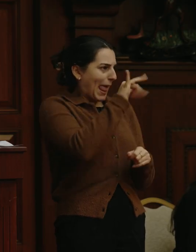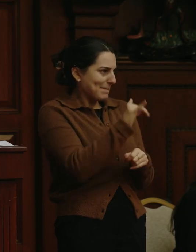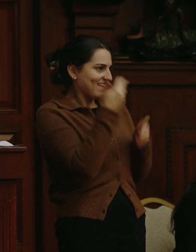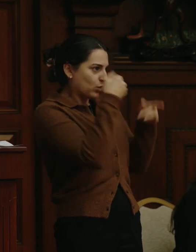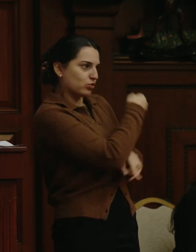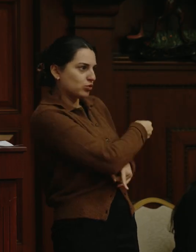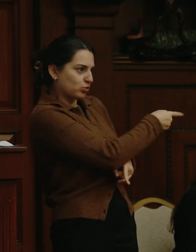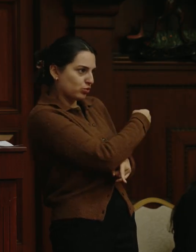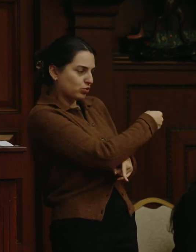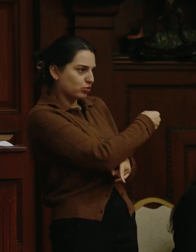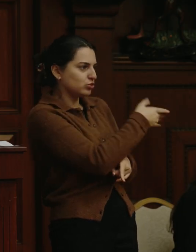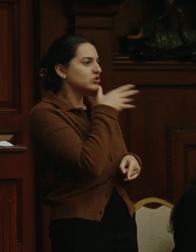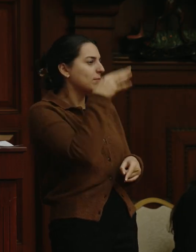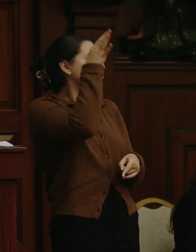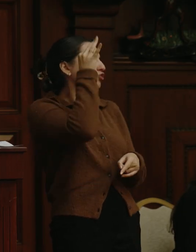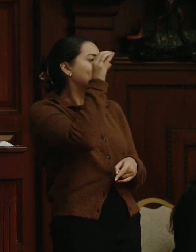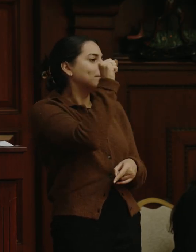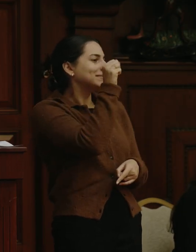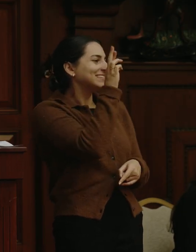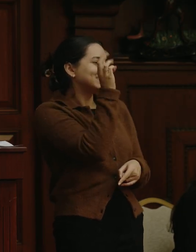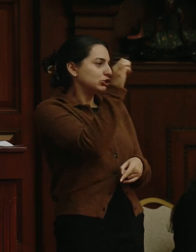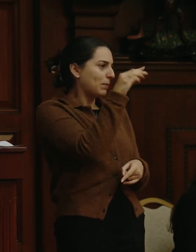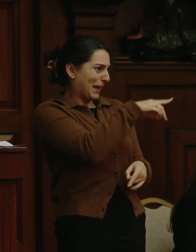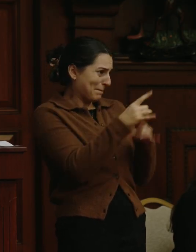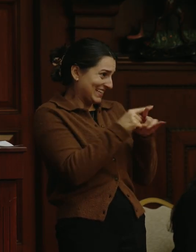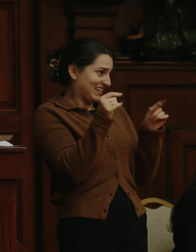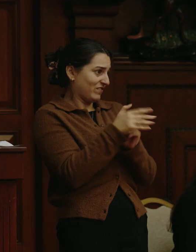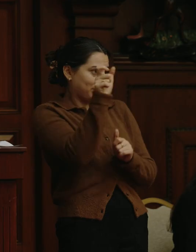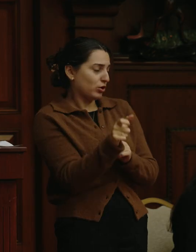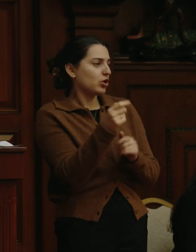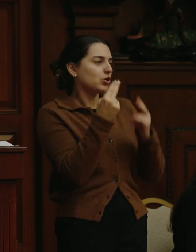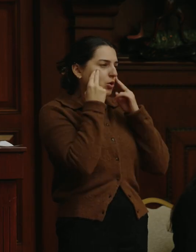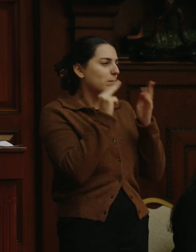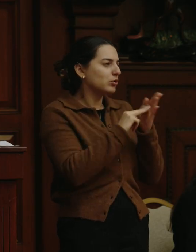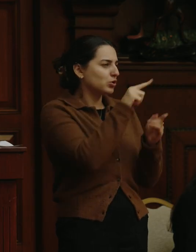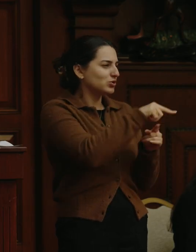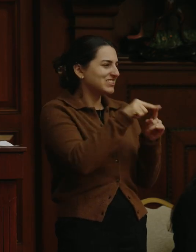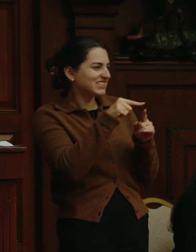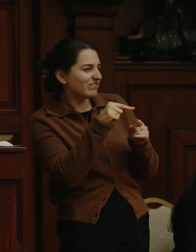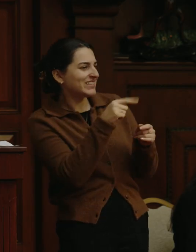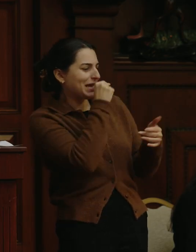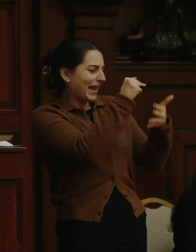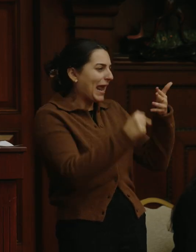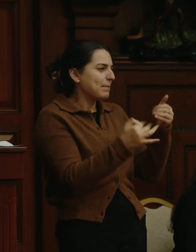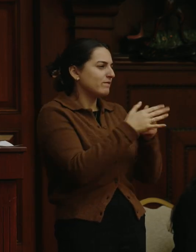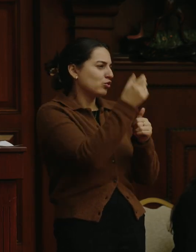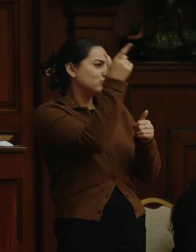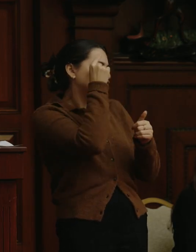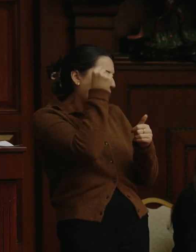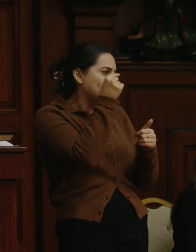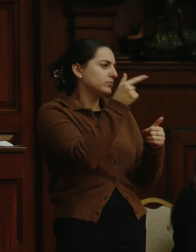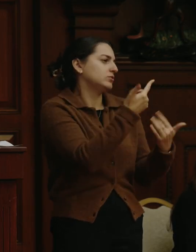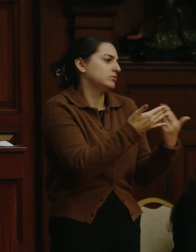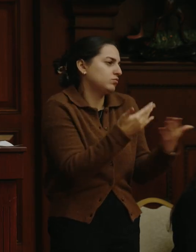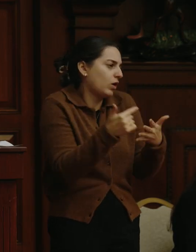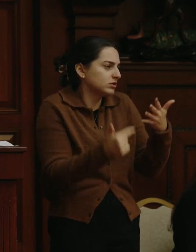around regarding serum drops. Does it make a difference to a patient who uses autologous or allogenic drops? And again